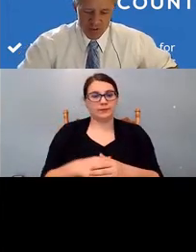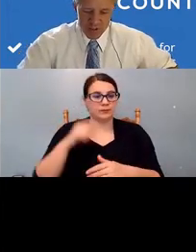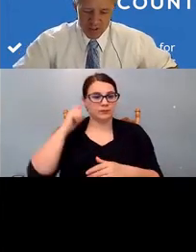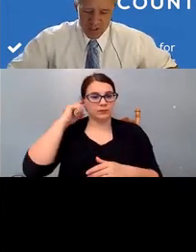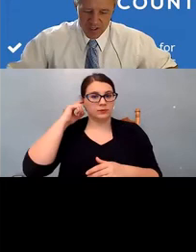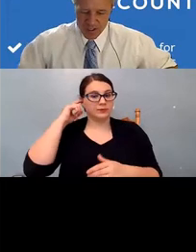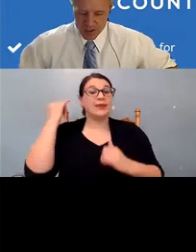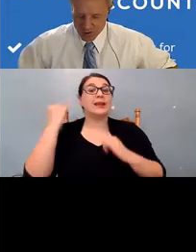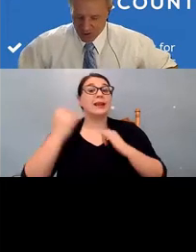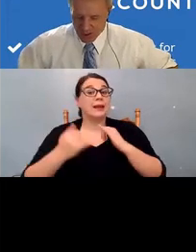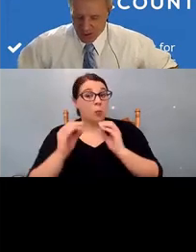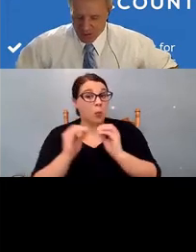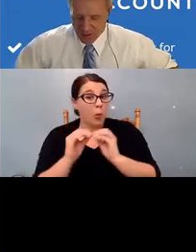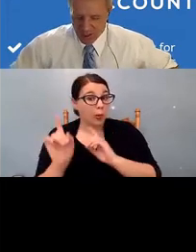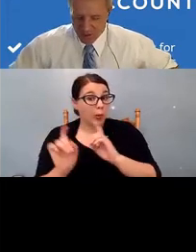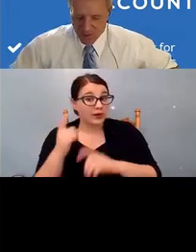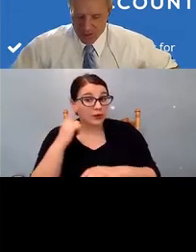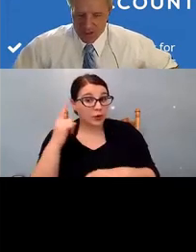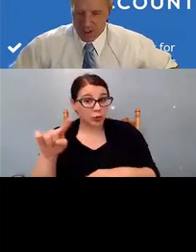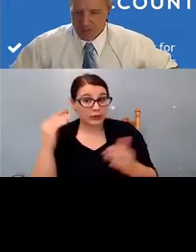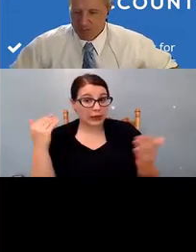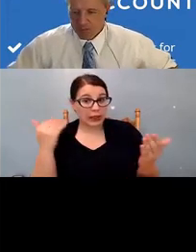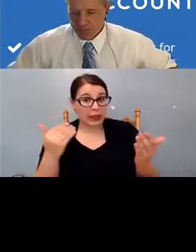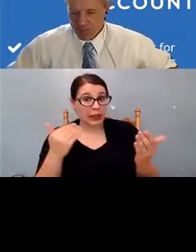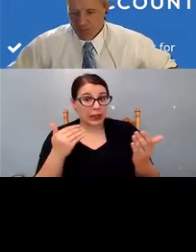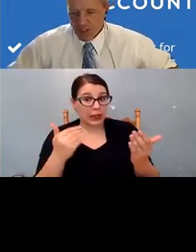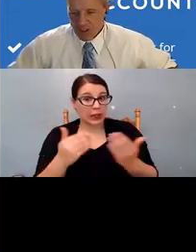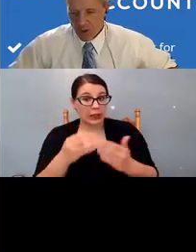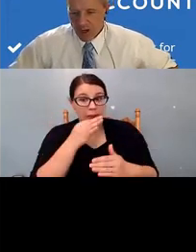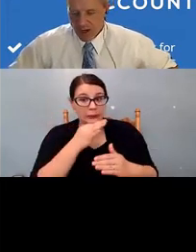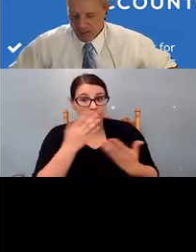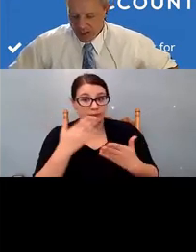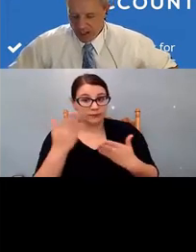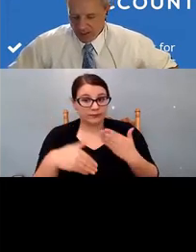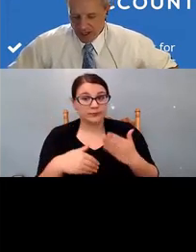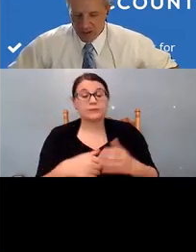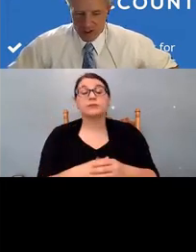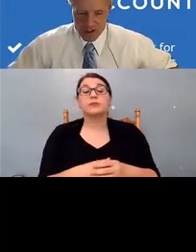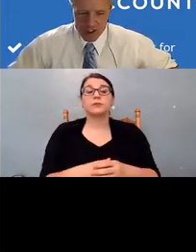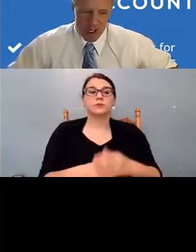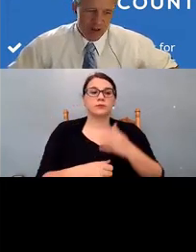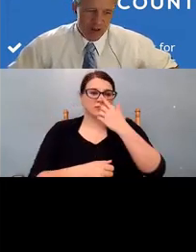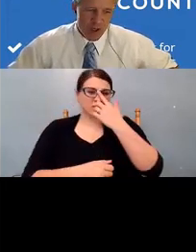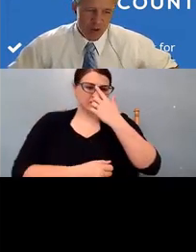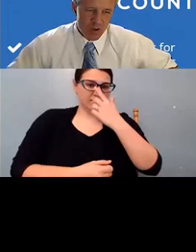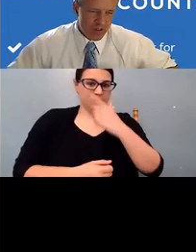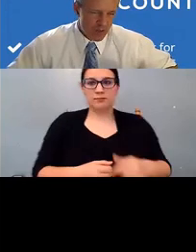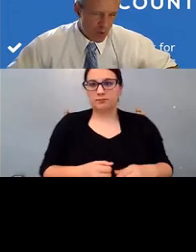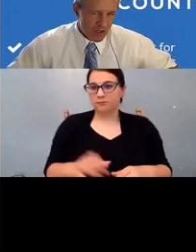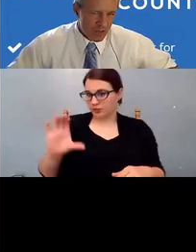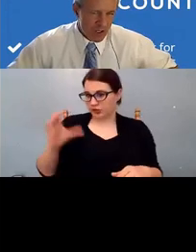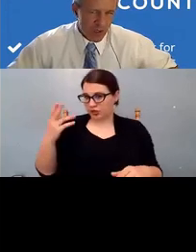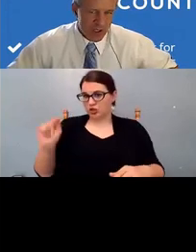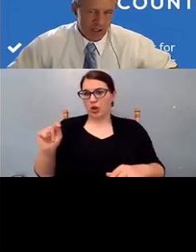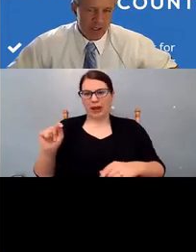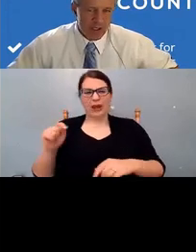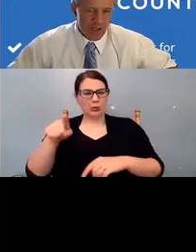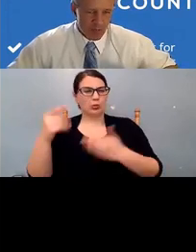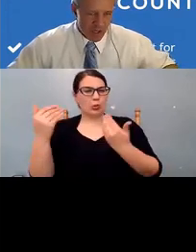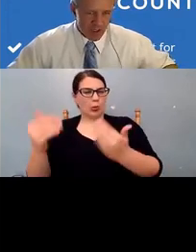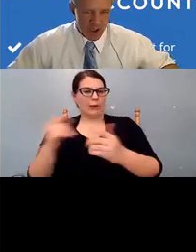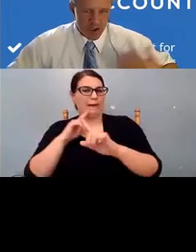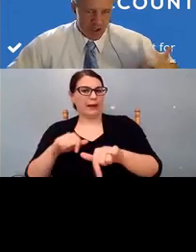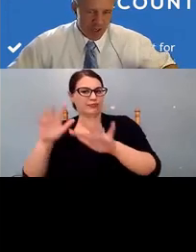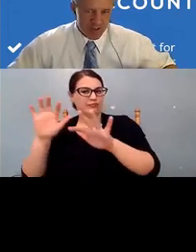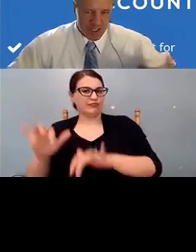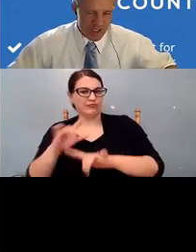questions as we get close on time and look at wrapping this up. Go ahead and answer these in the chat. We'll go through these relatively quick,